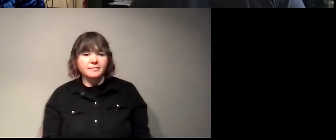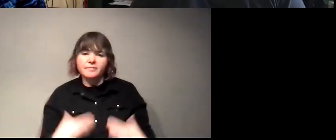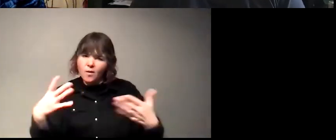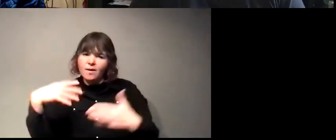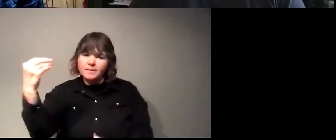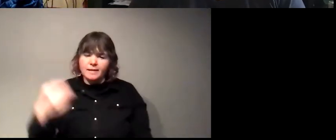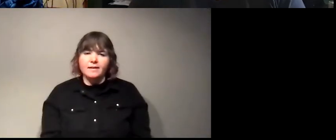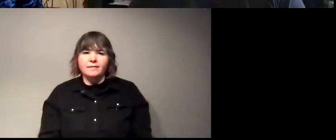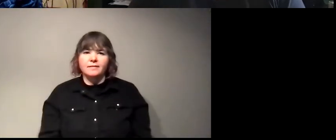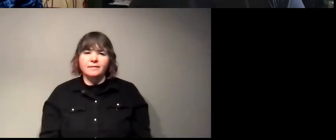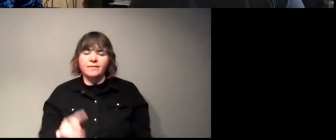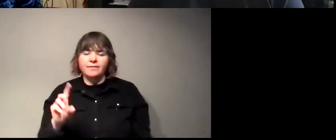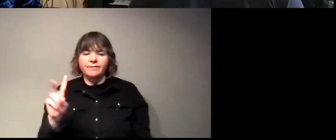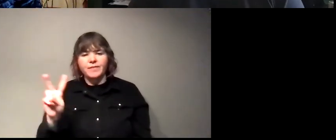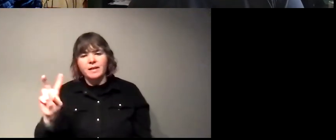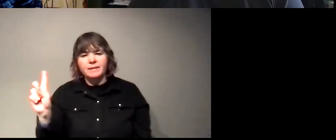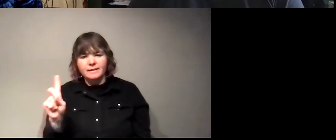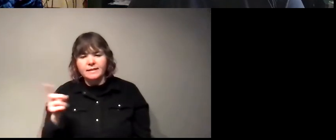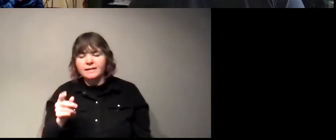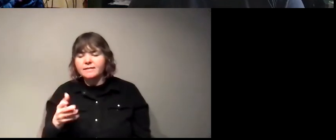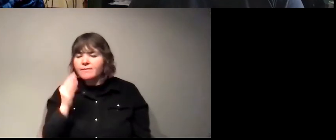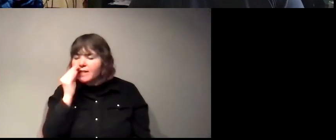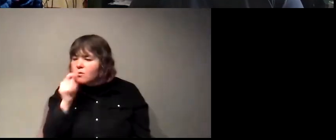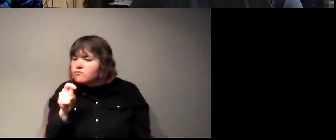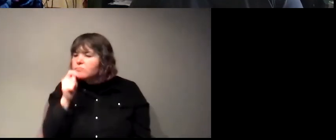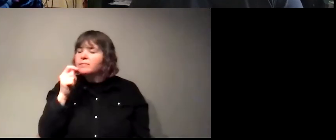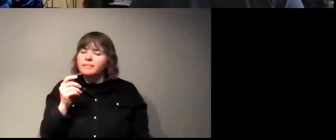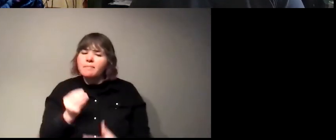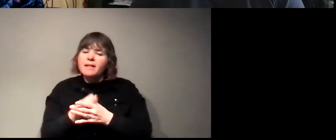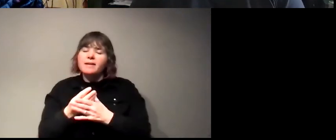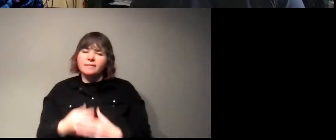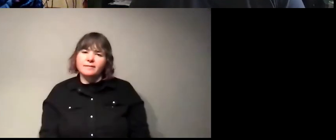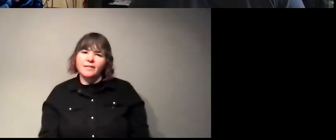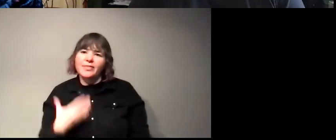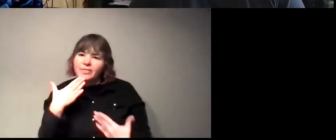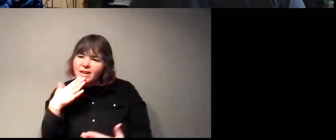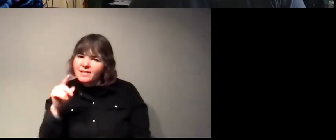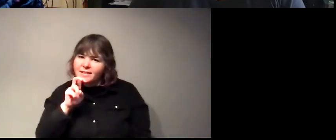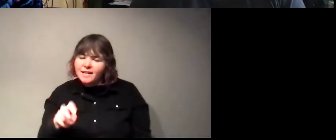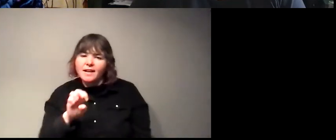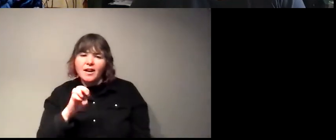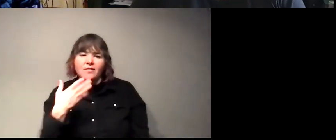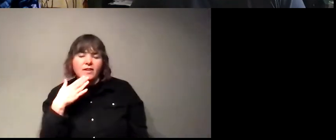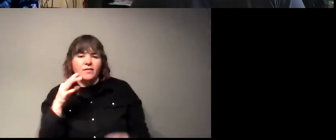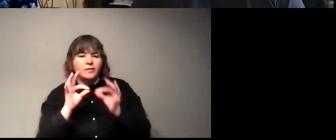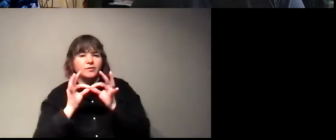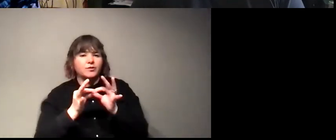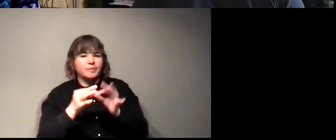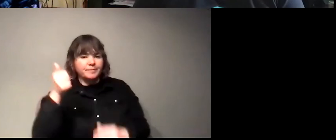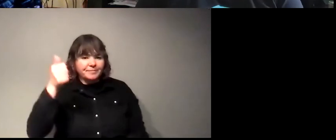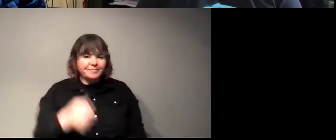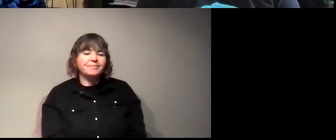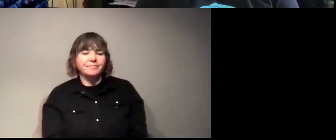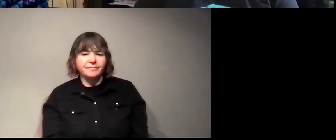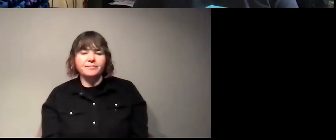outside, get some vitamin D, sniff a flower or plant, thank a snake. Erin, thank you for signing for us.